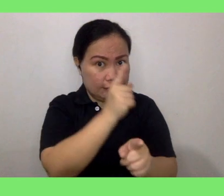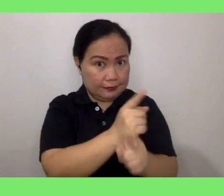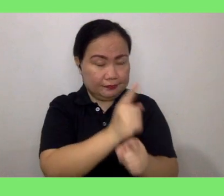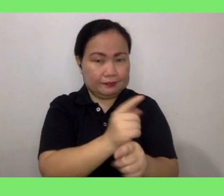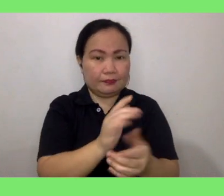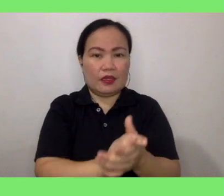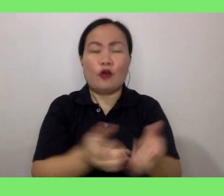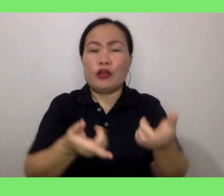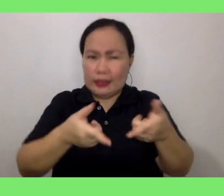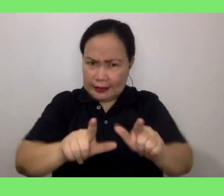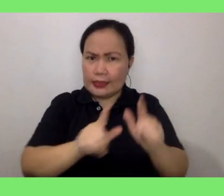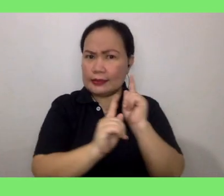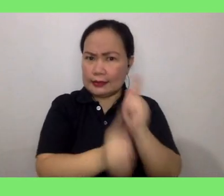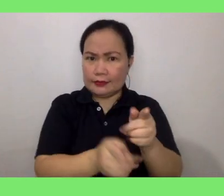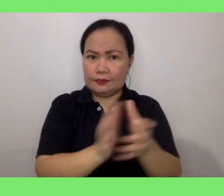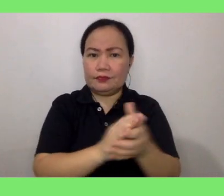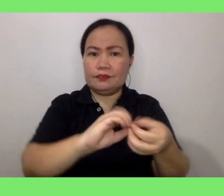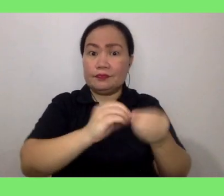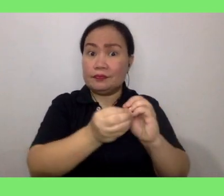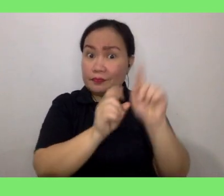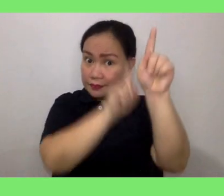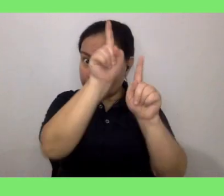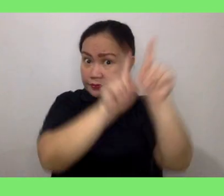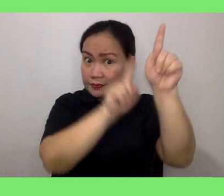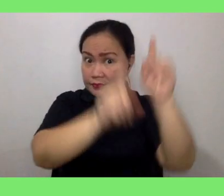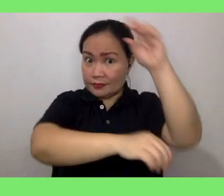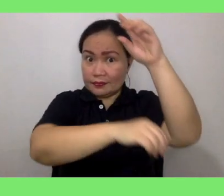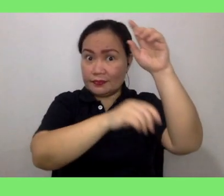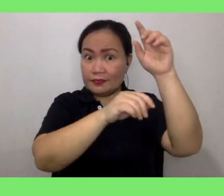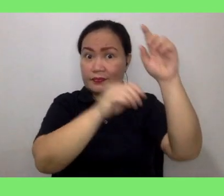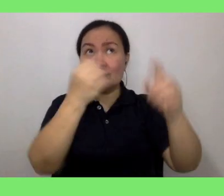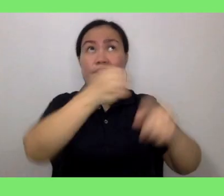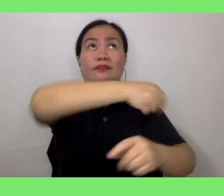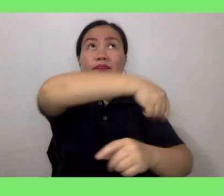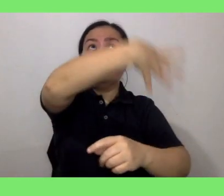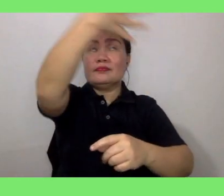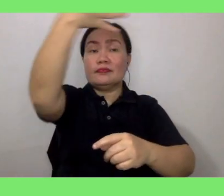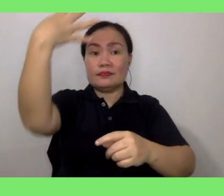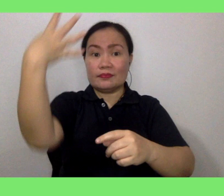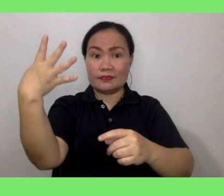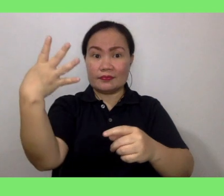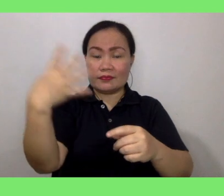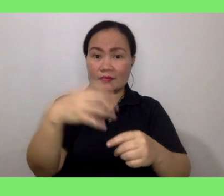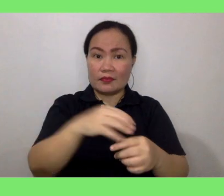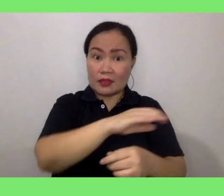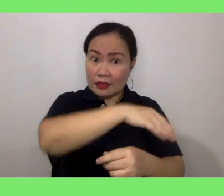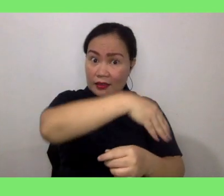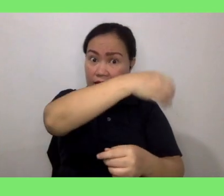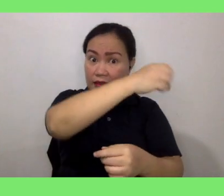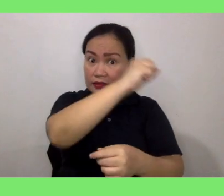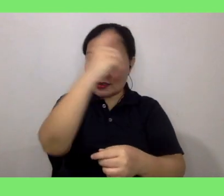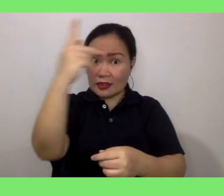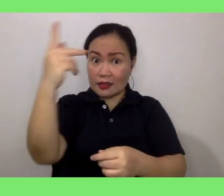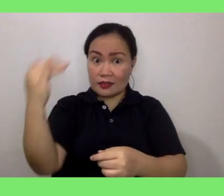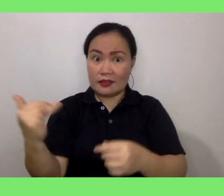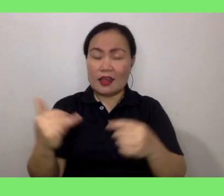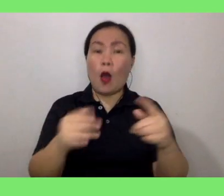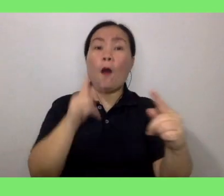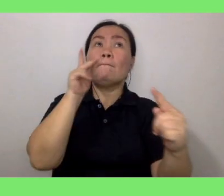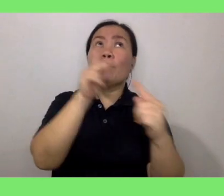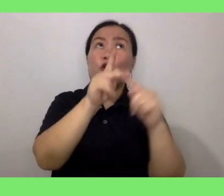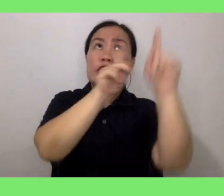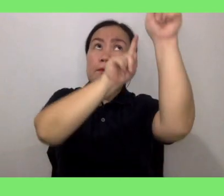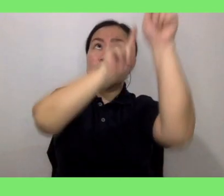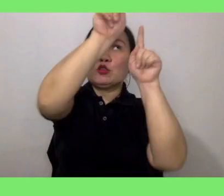Okay, so let us answer. So, number 1, stars in the sky. If you will be looking at the stars in the sky, so that is a